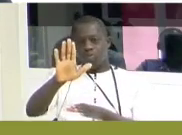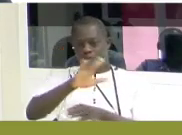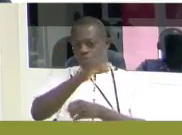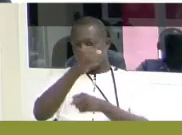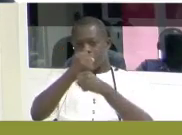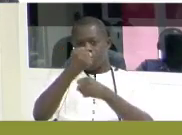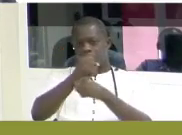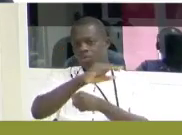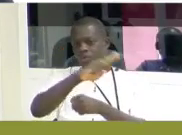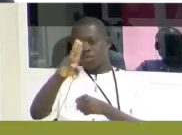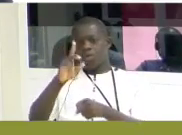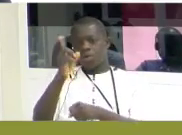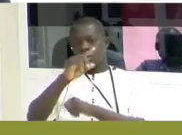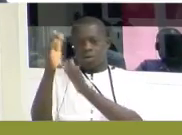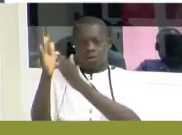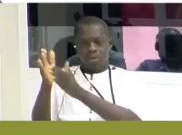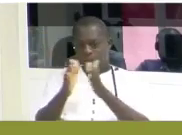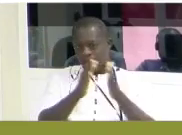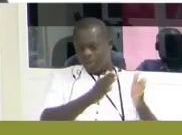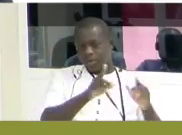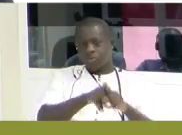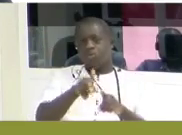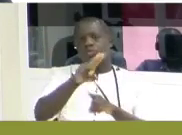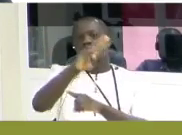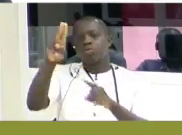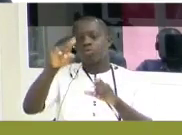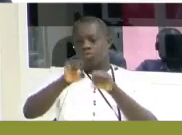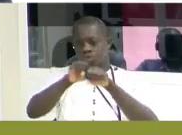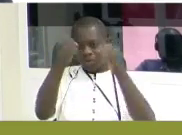what they organized was that no paper should carry anything for a week.